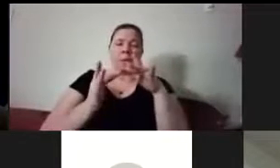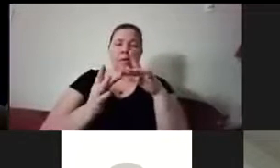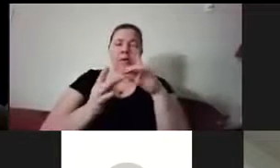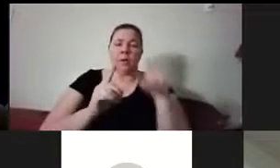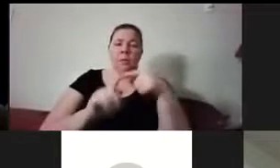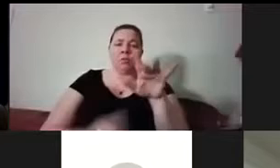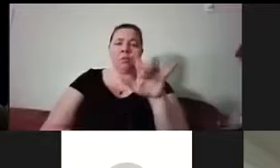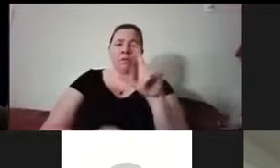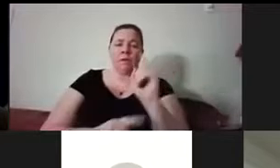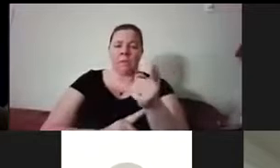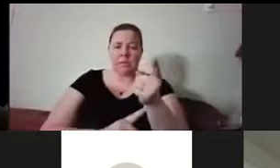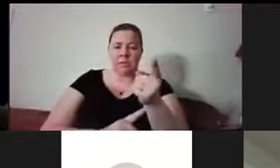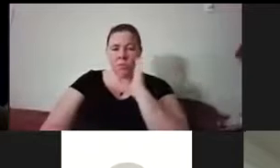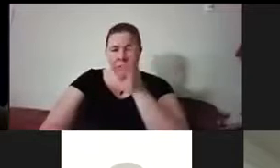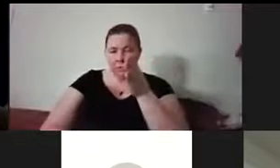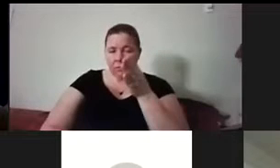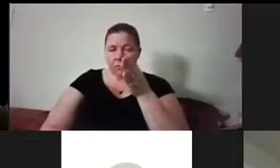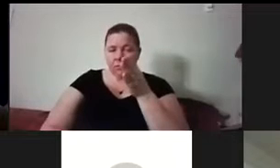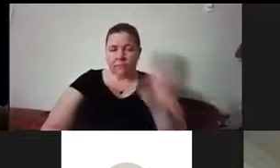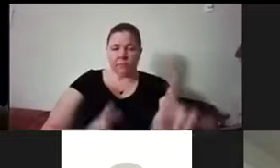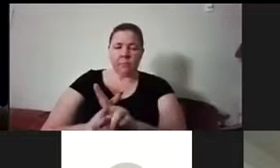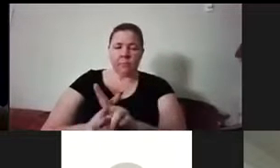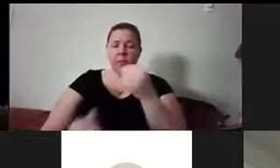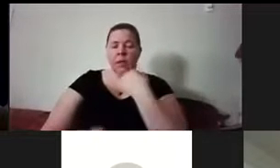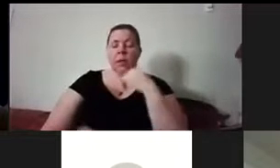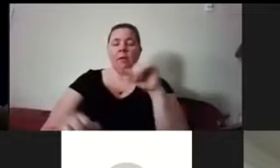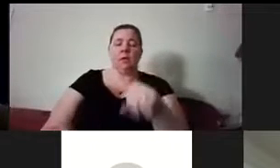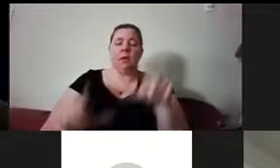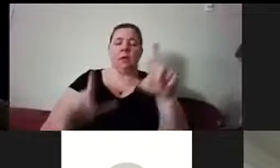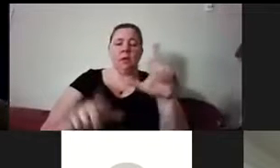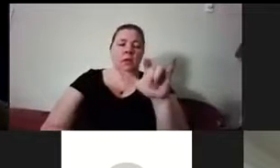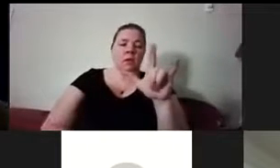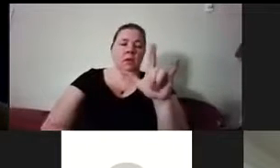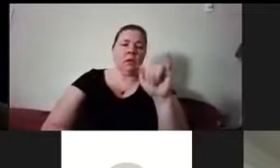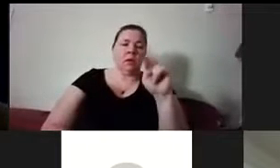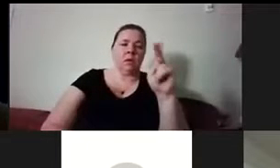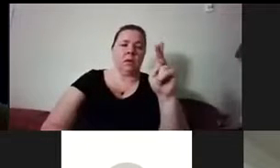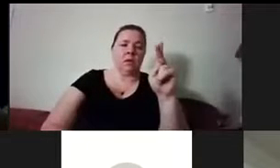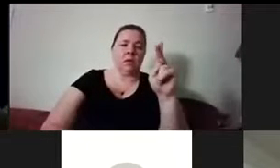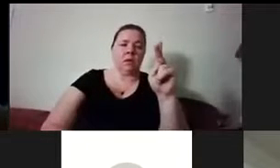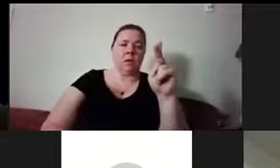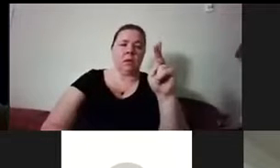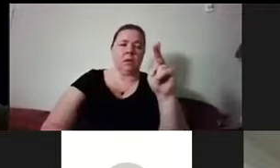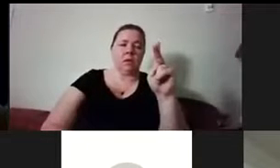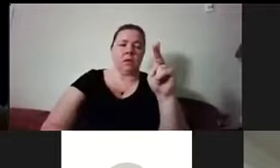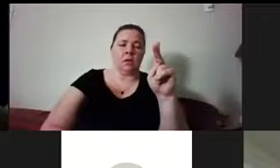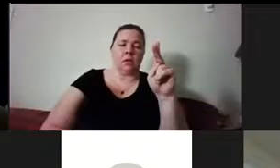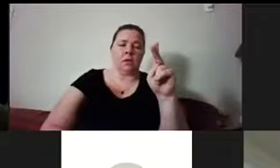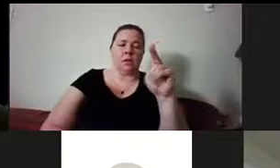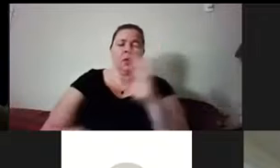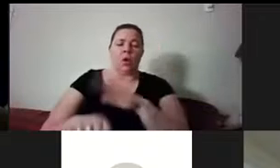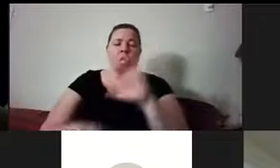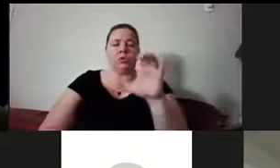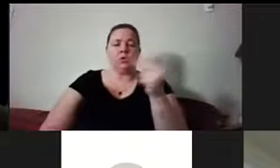24, 25 minutes, okay? I just put a link up on the chat. There, I'm talking, please. I just put a link up on the